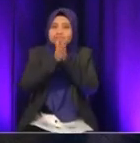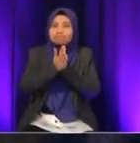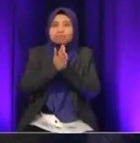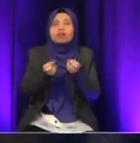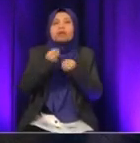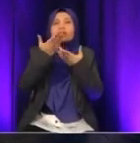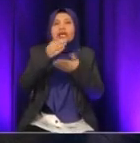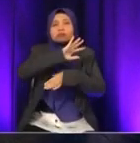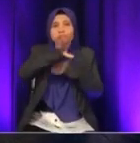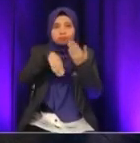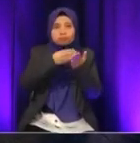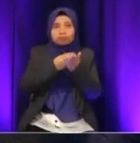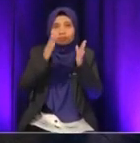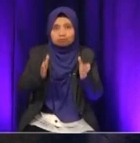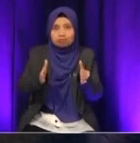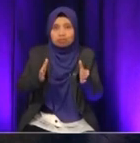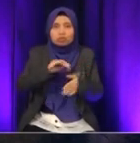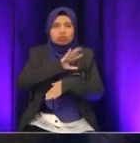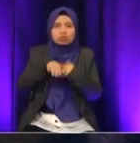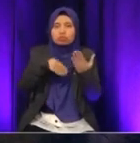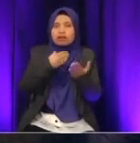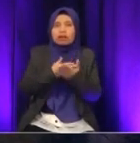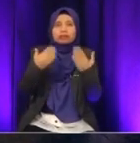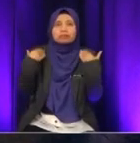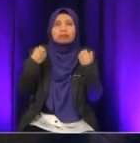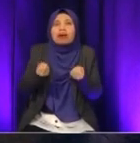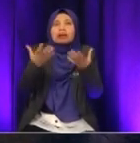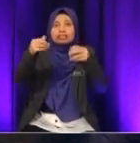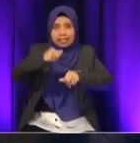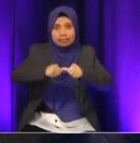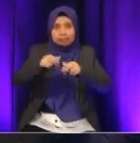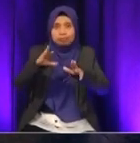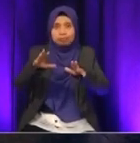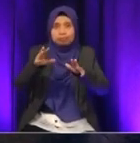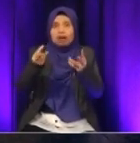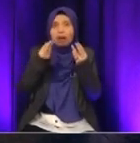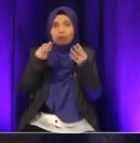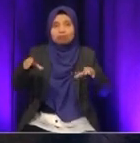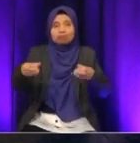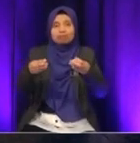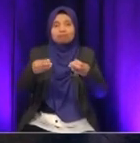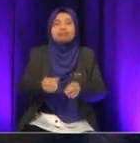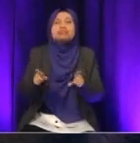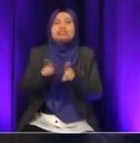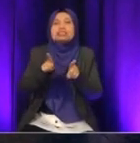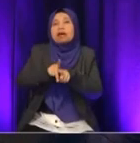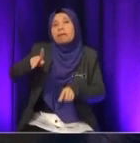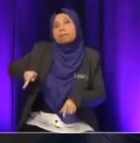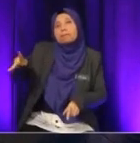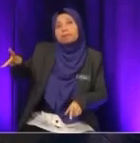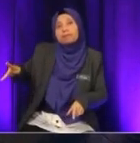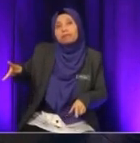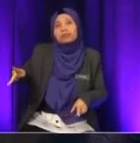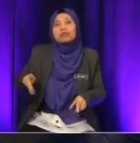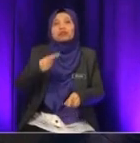us in this segment, I'm sure you have a lot more exciting activities because yes, sure. The students are the pupils actually competing for the